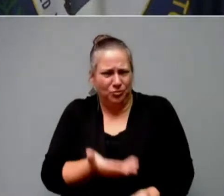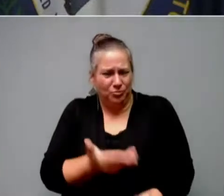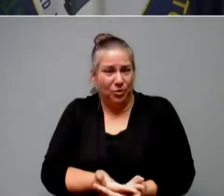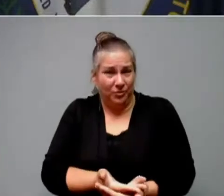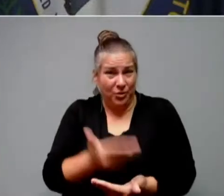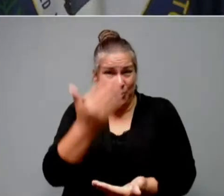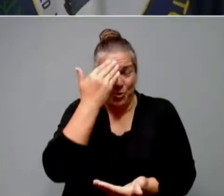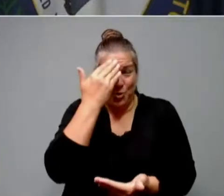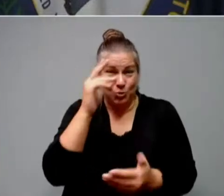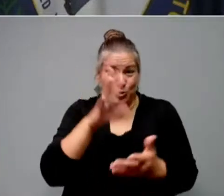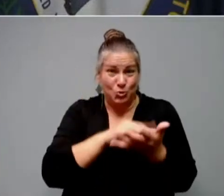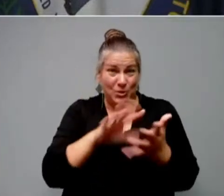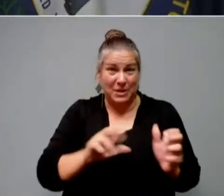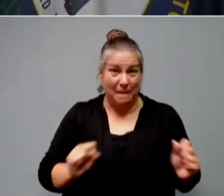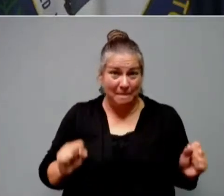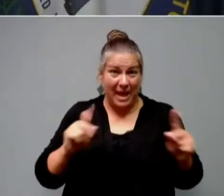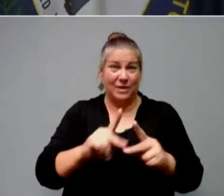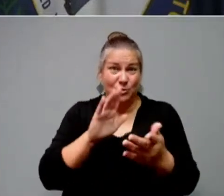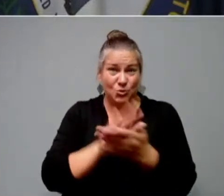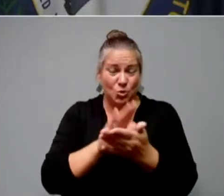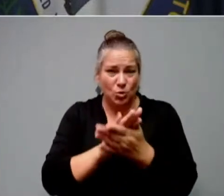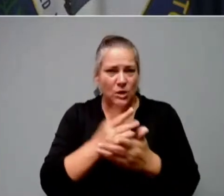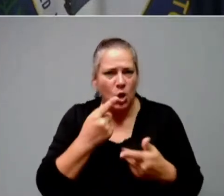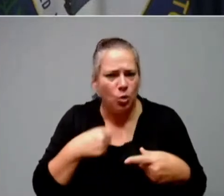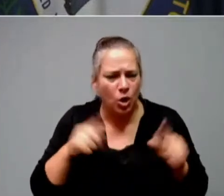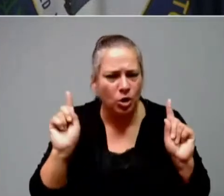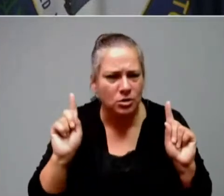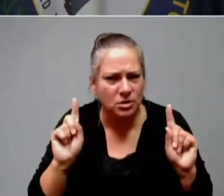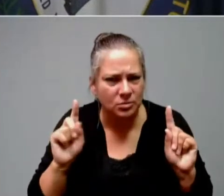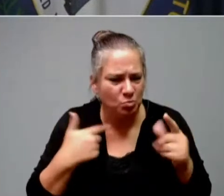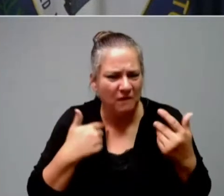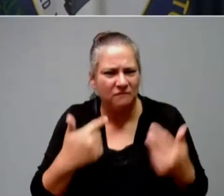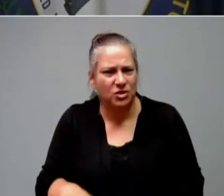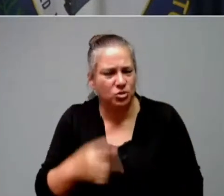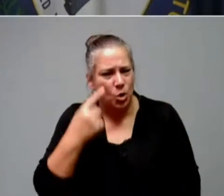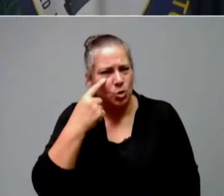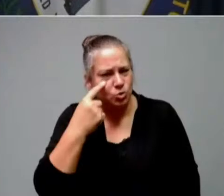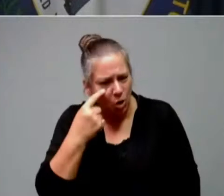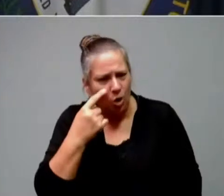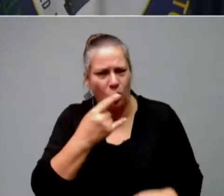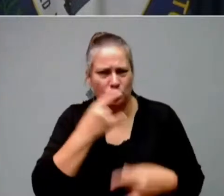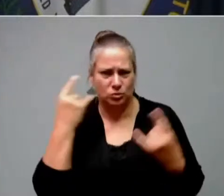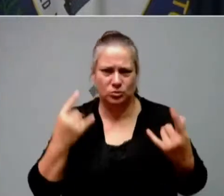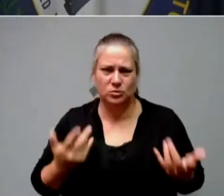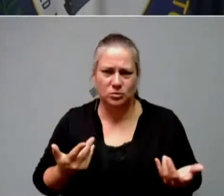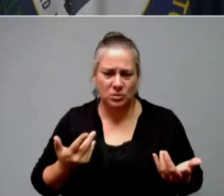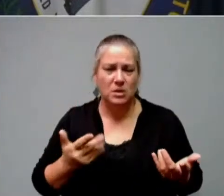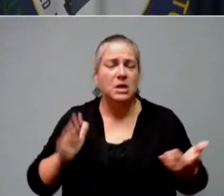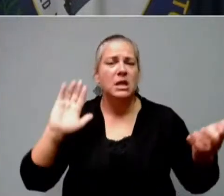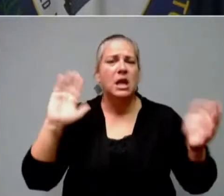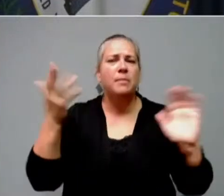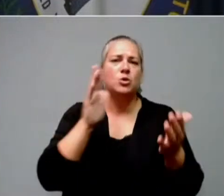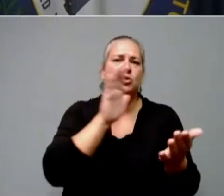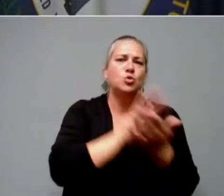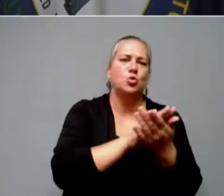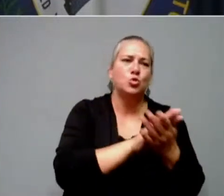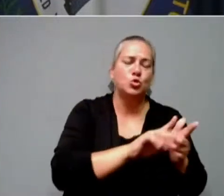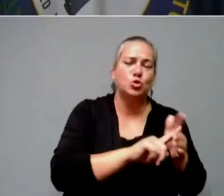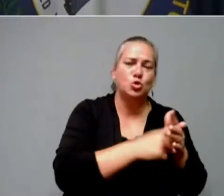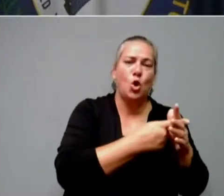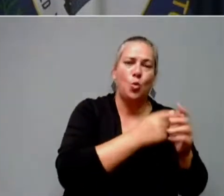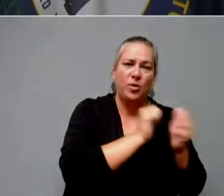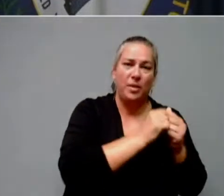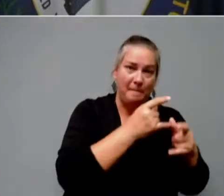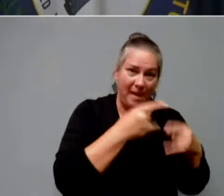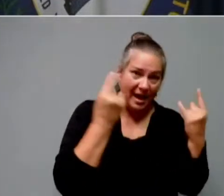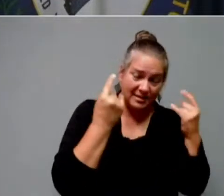back in the last school year. We've already seen it. And number two, compare a school that started with universal masking, and